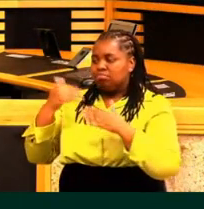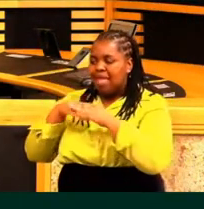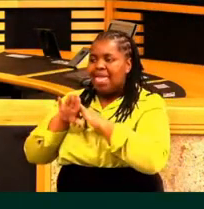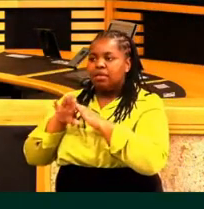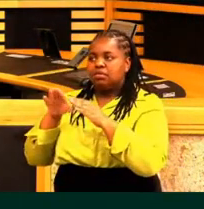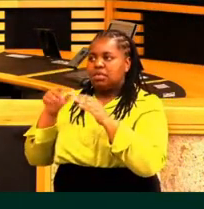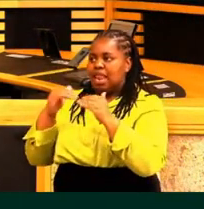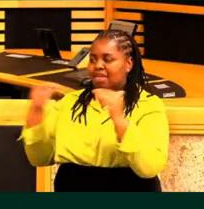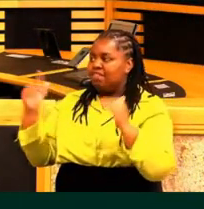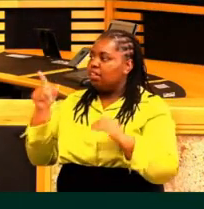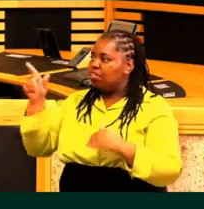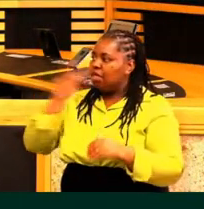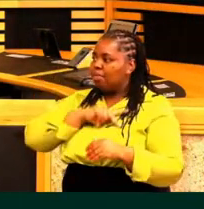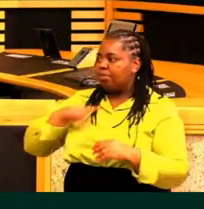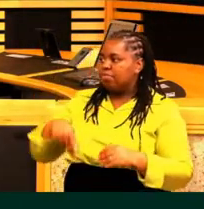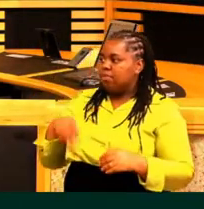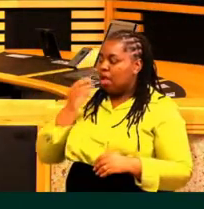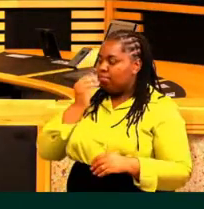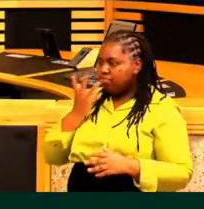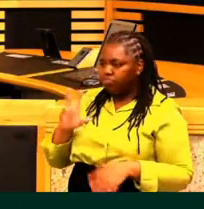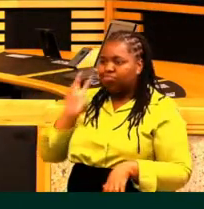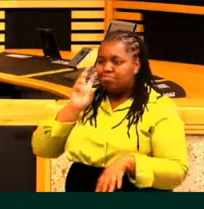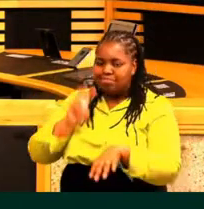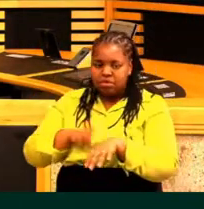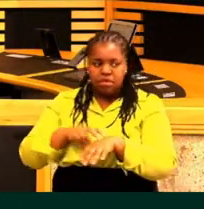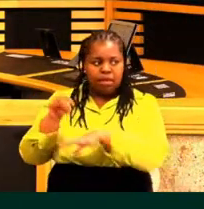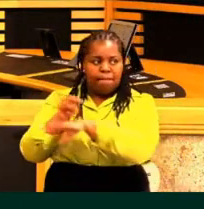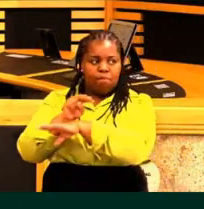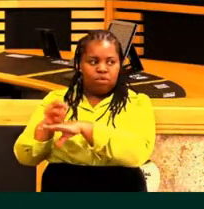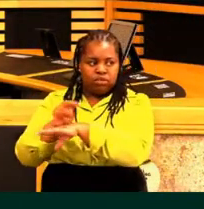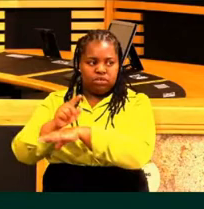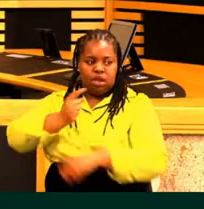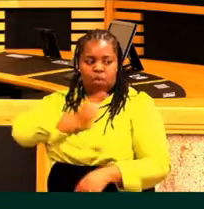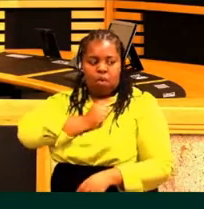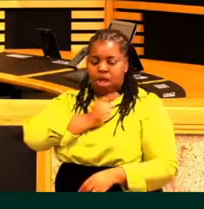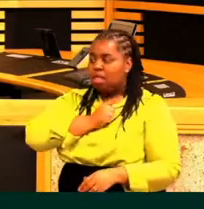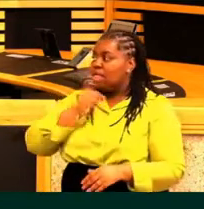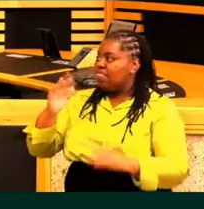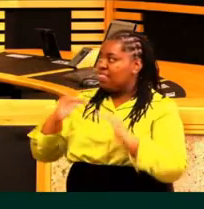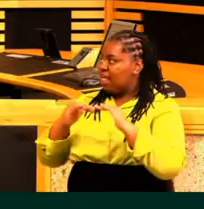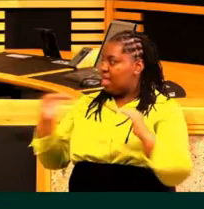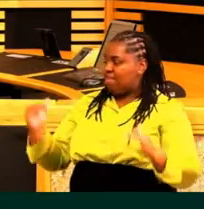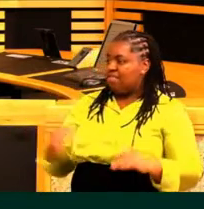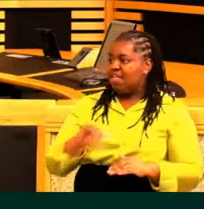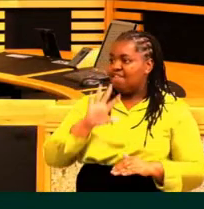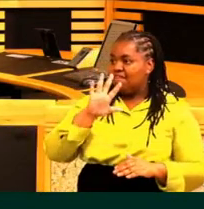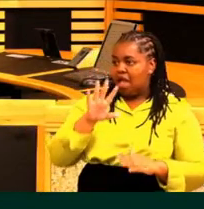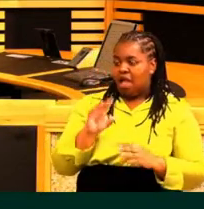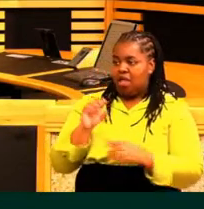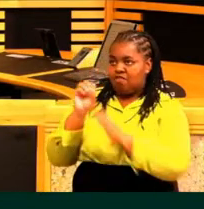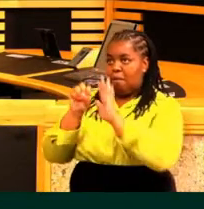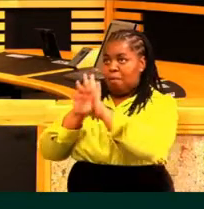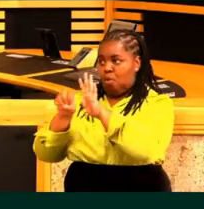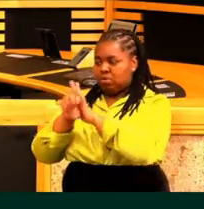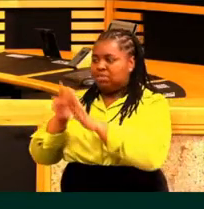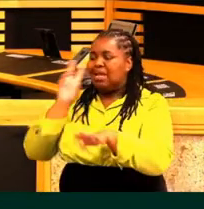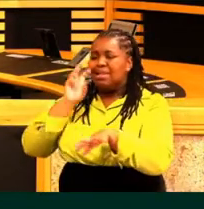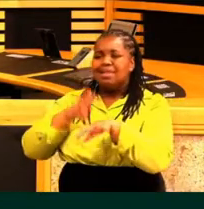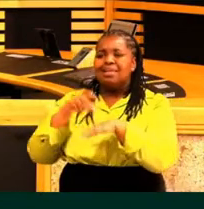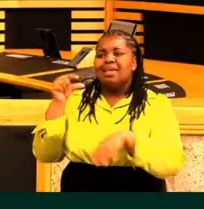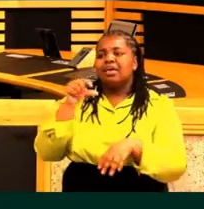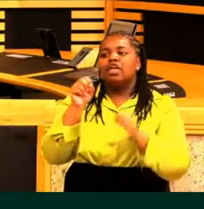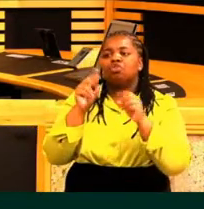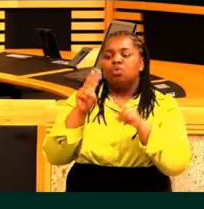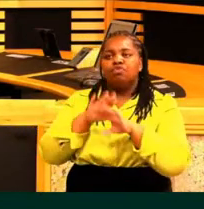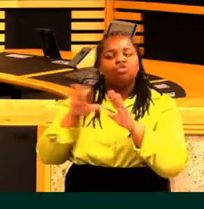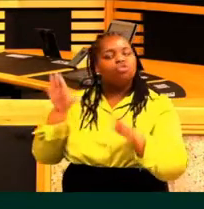jobs that the premier spoke about that they need to be monitored because a level five post is regarded as one that needs grade 12 and no